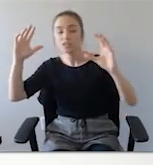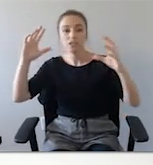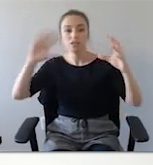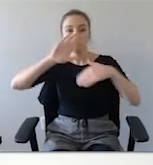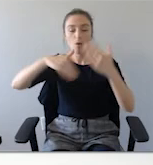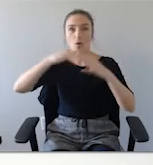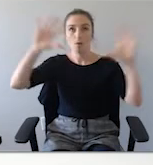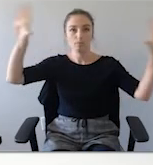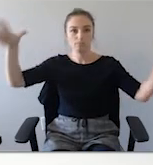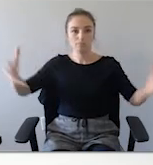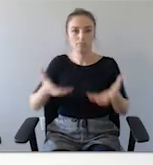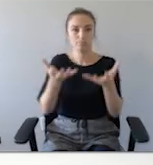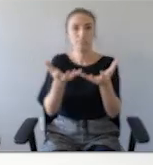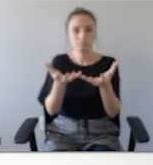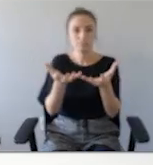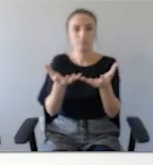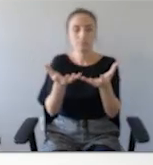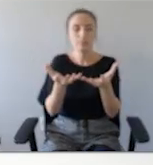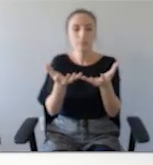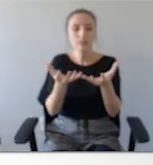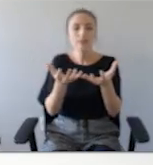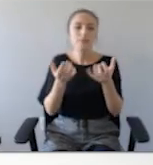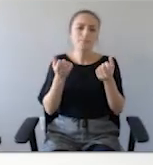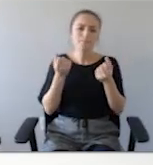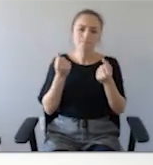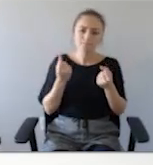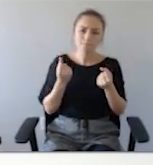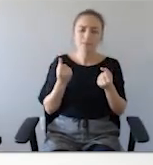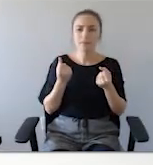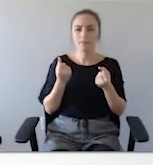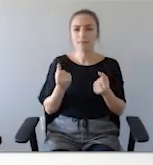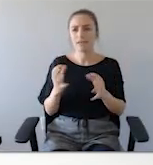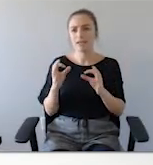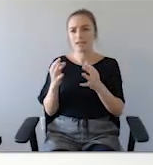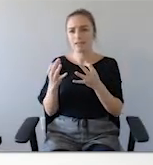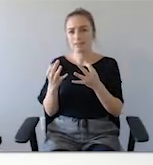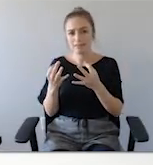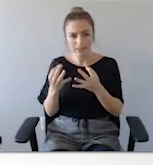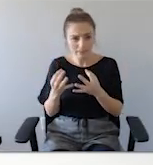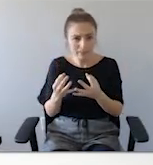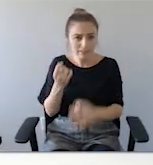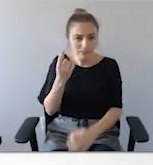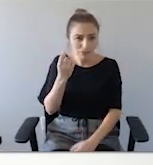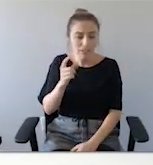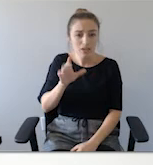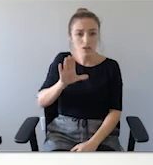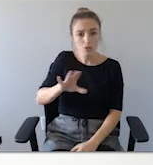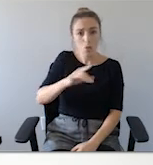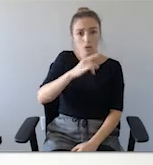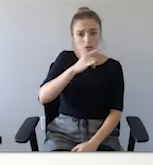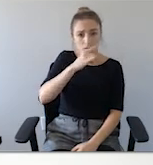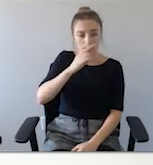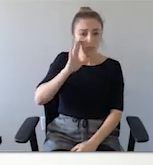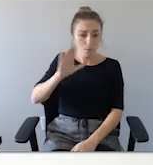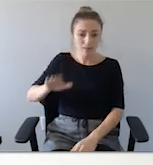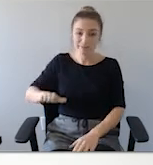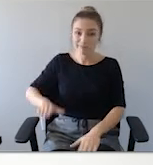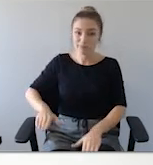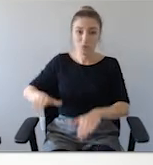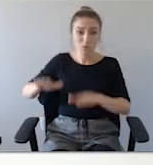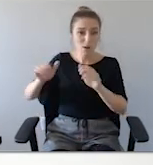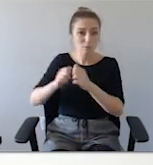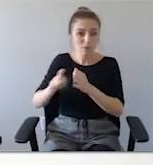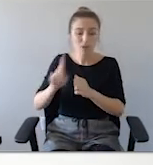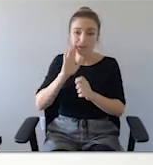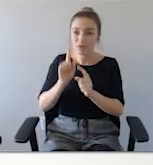children are going to either be with you as long as you or they are alive. Some of